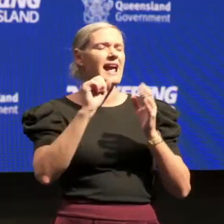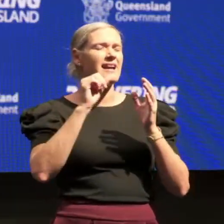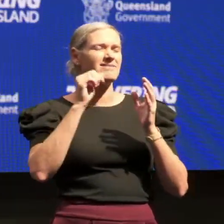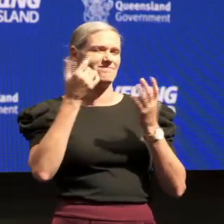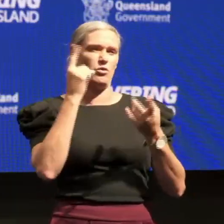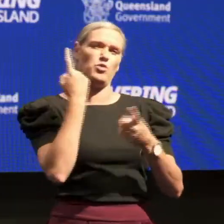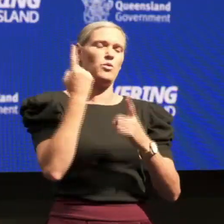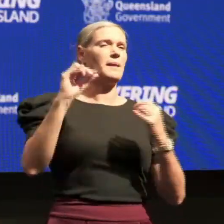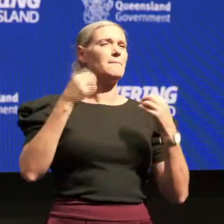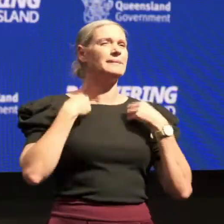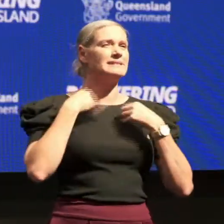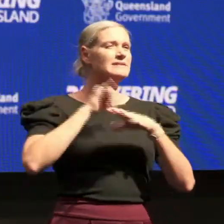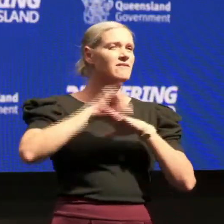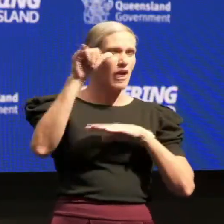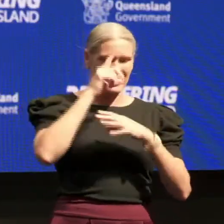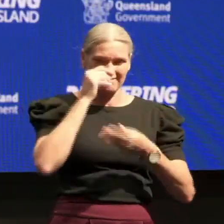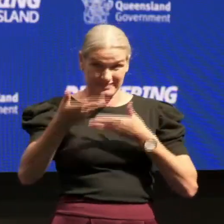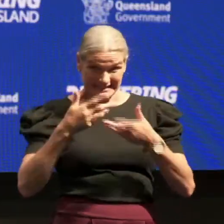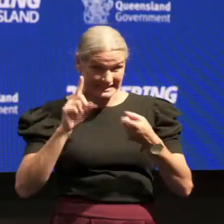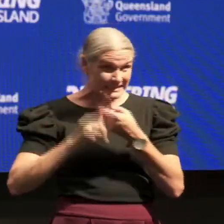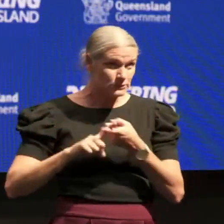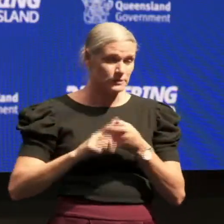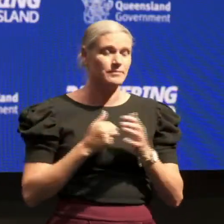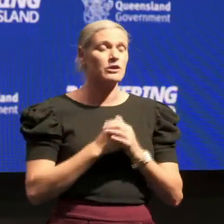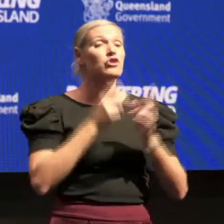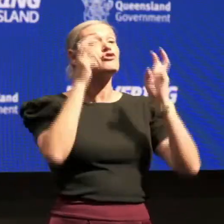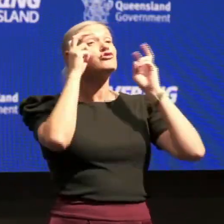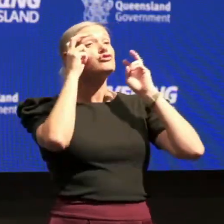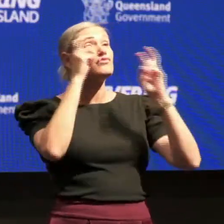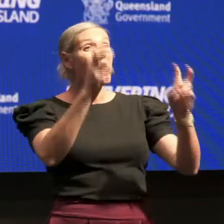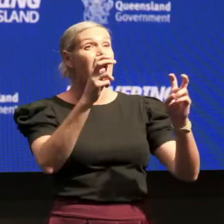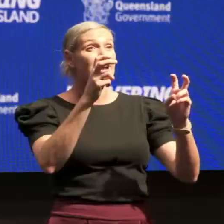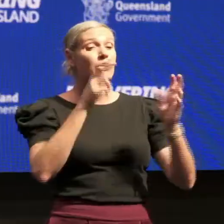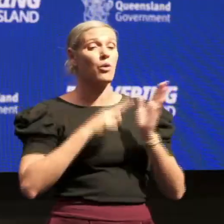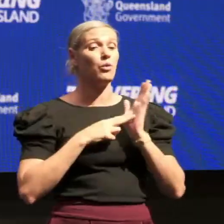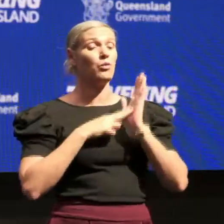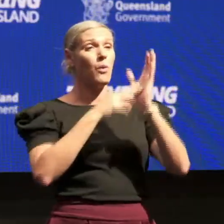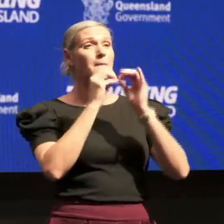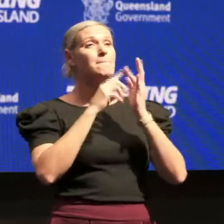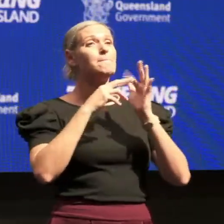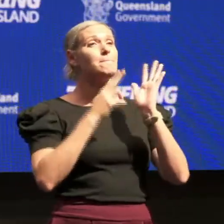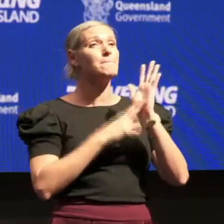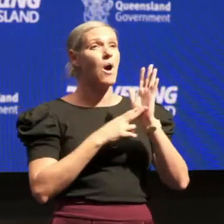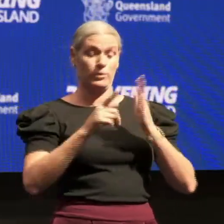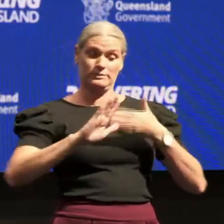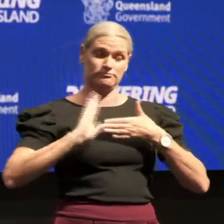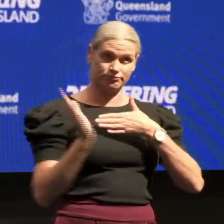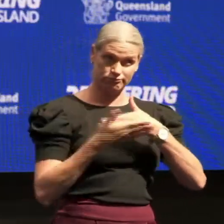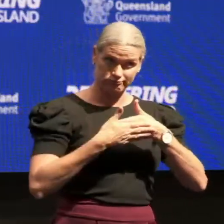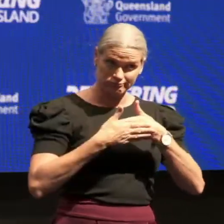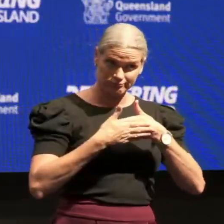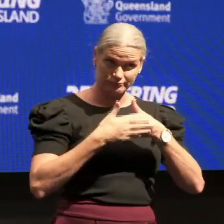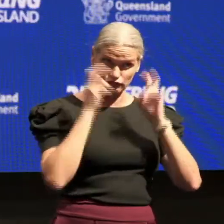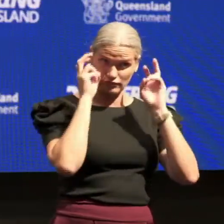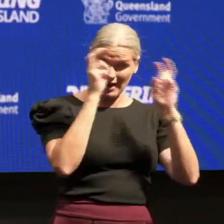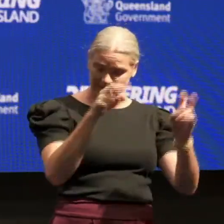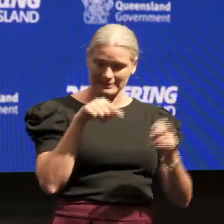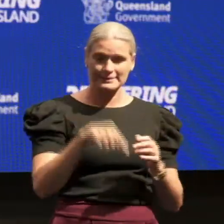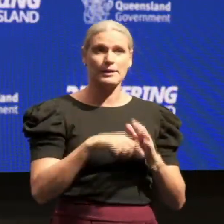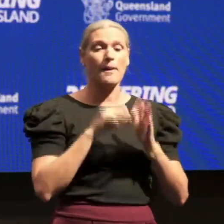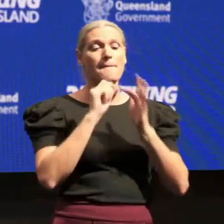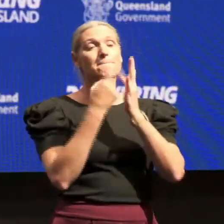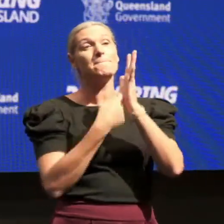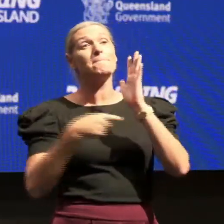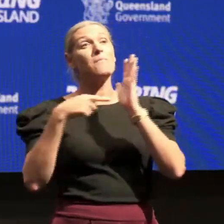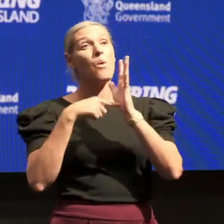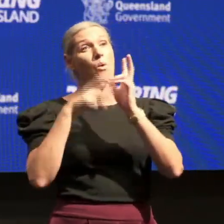local airline. The North Coast Rail line north of Bowen is closed, and on the